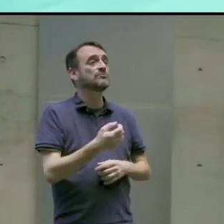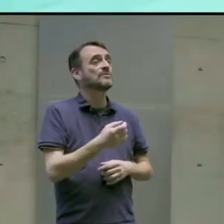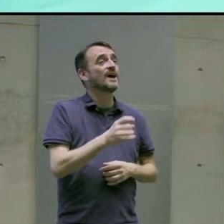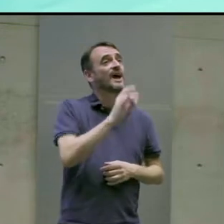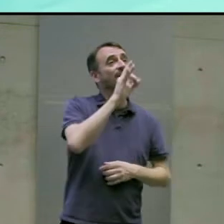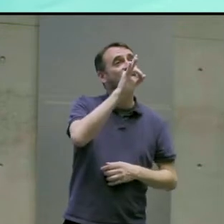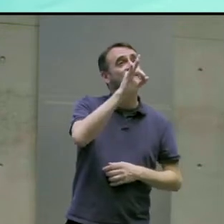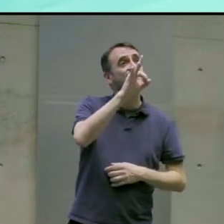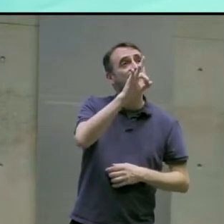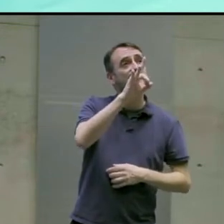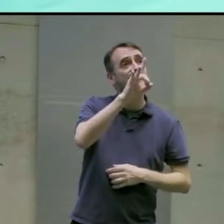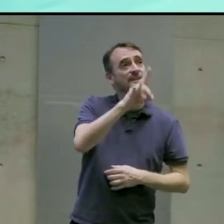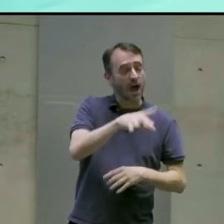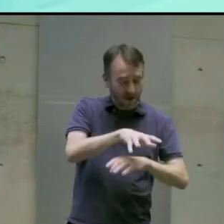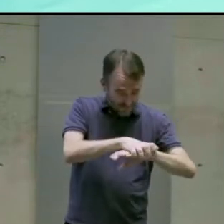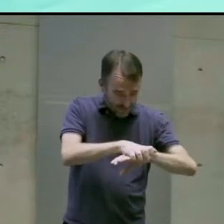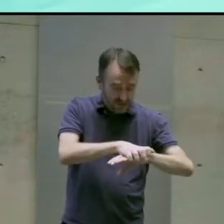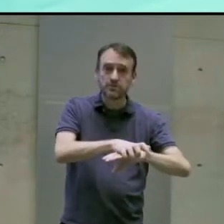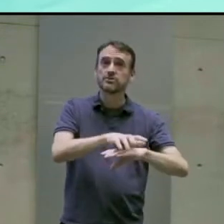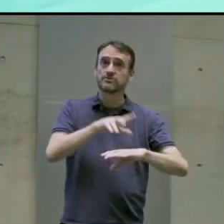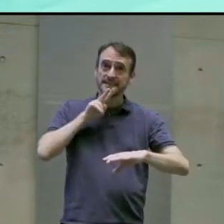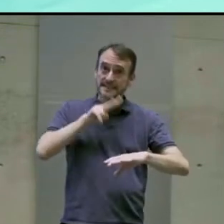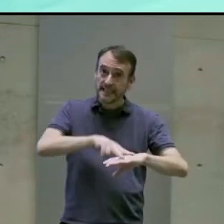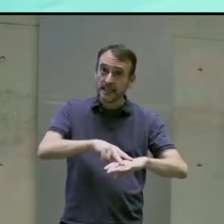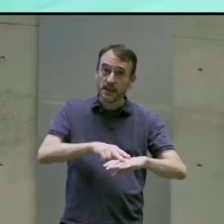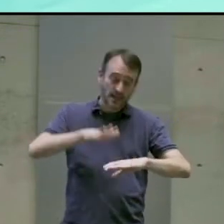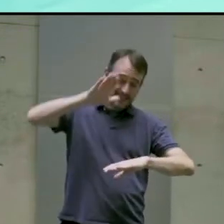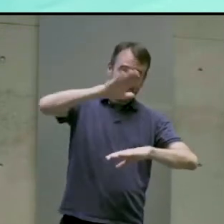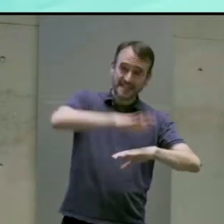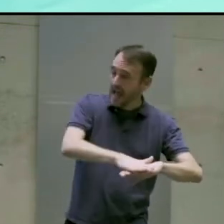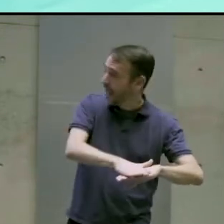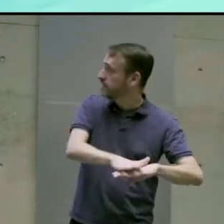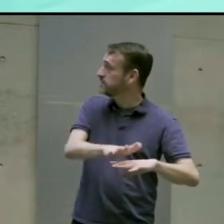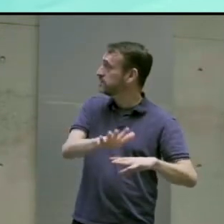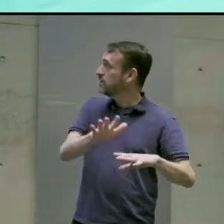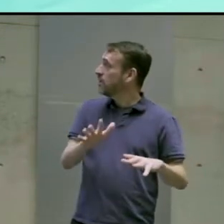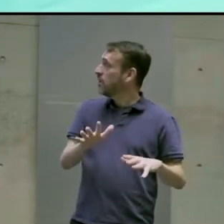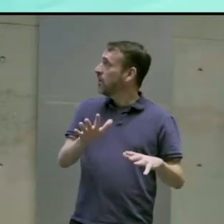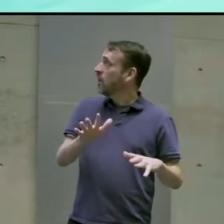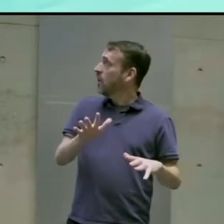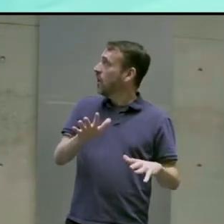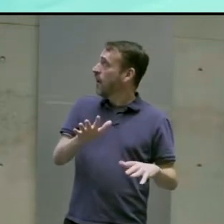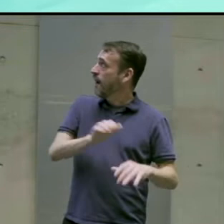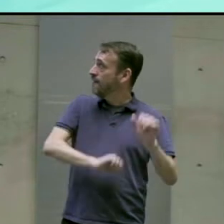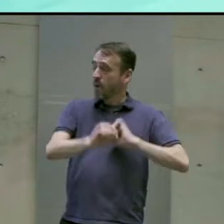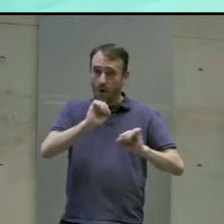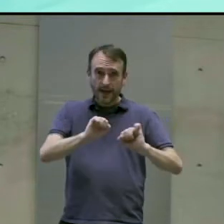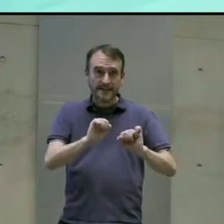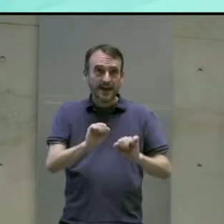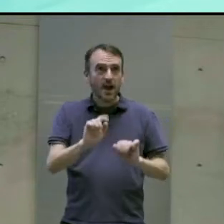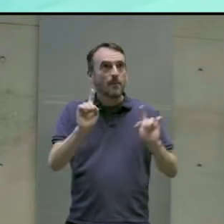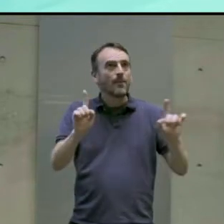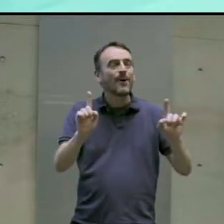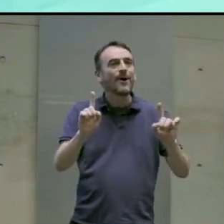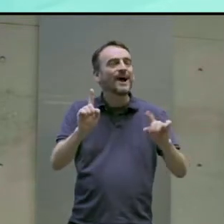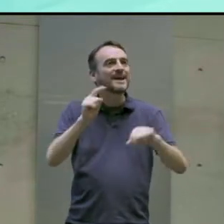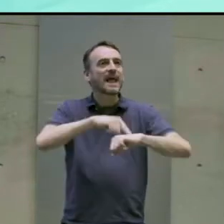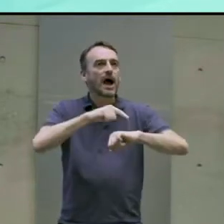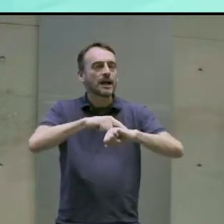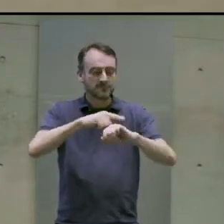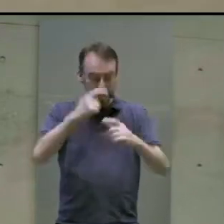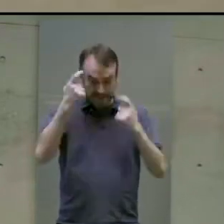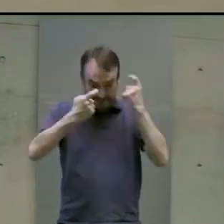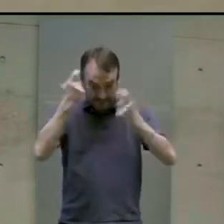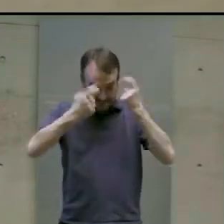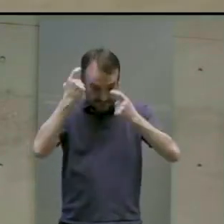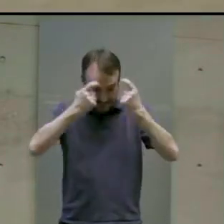step down on it, put a foot on it, or maybe avoid it? Then you have a limited amount of time to pick the right option,